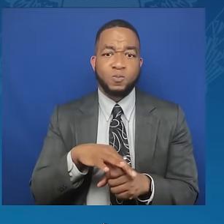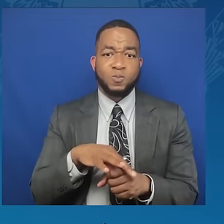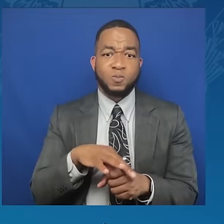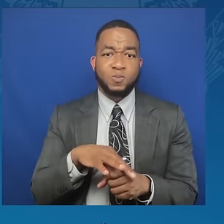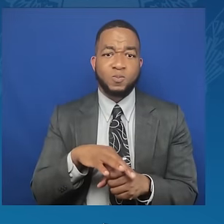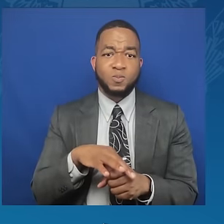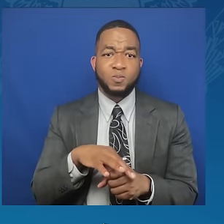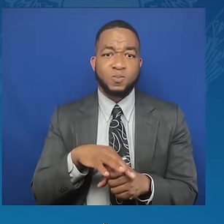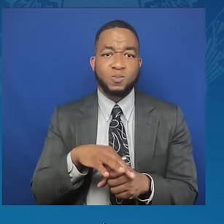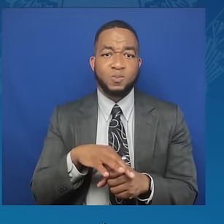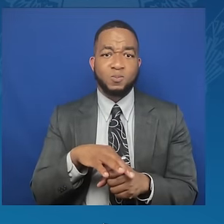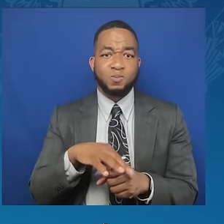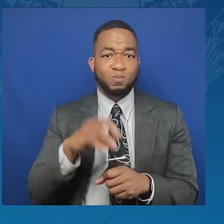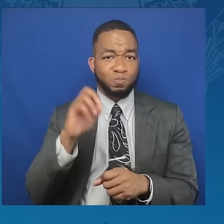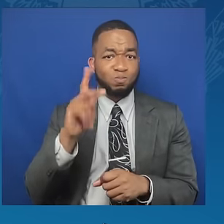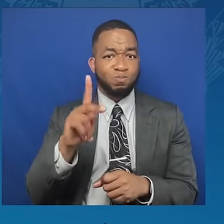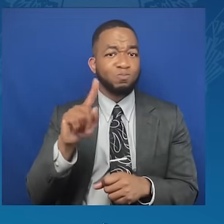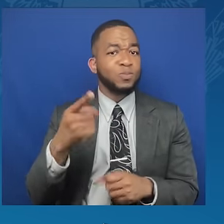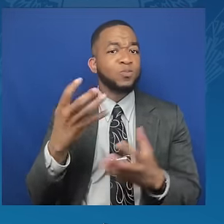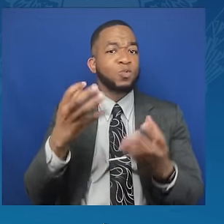yeah, that's where I work.